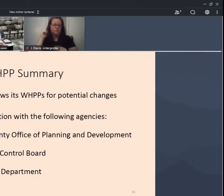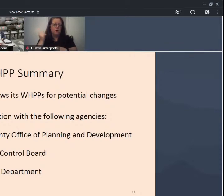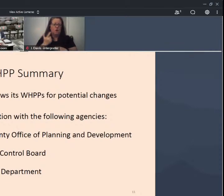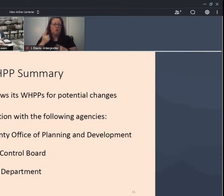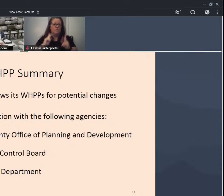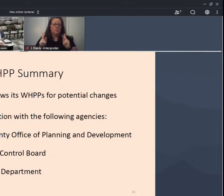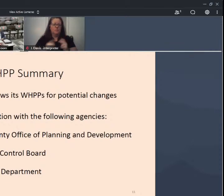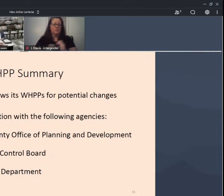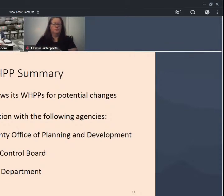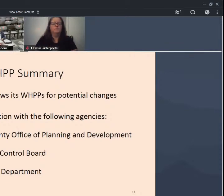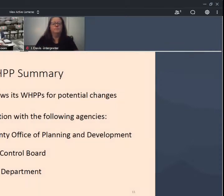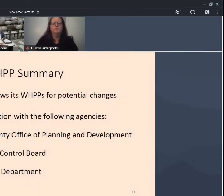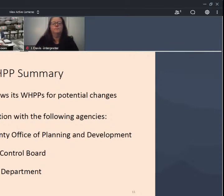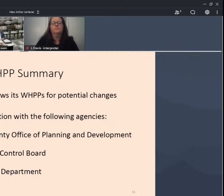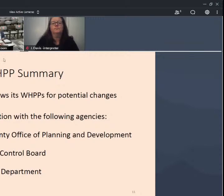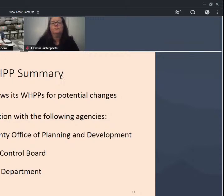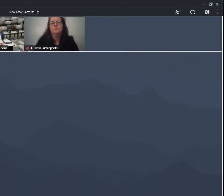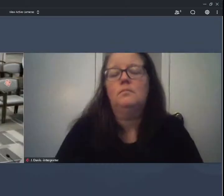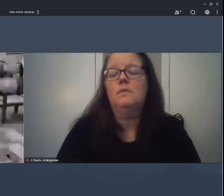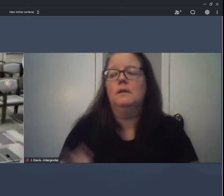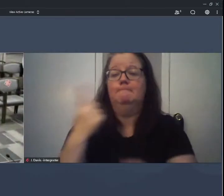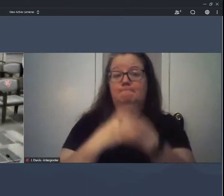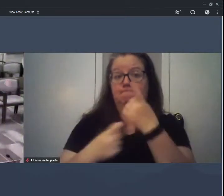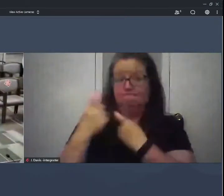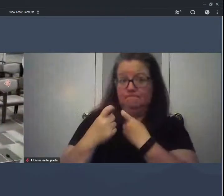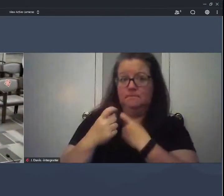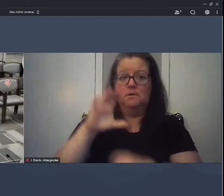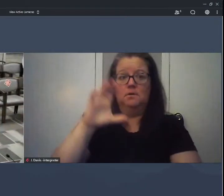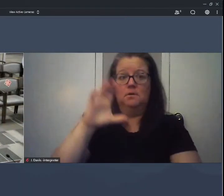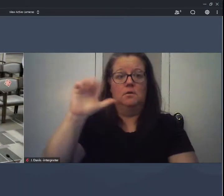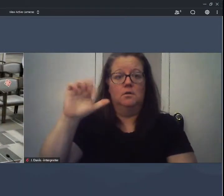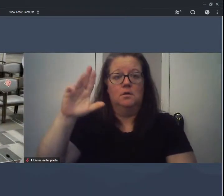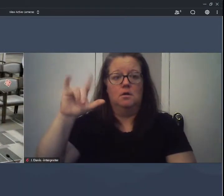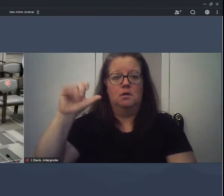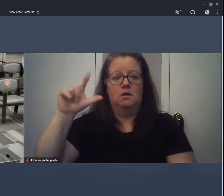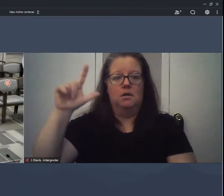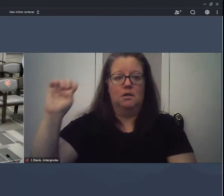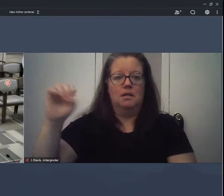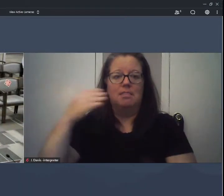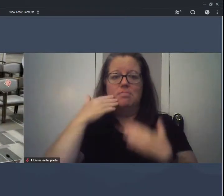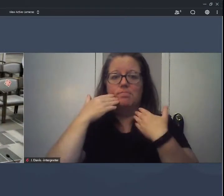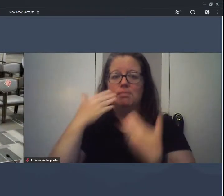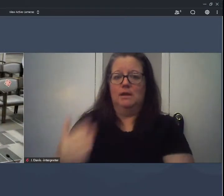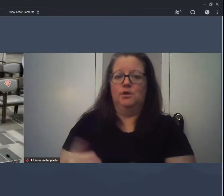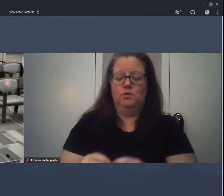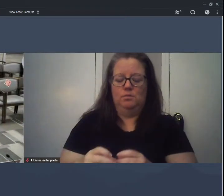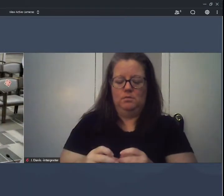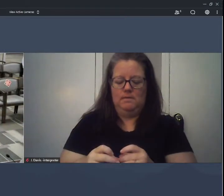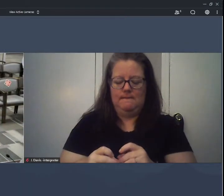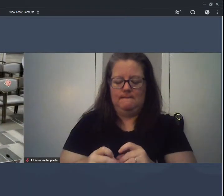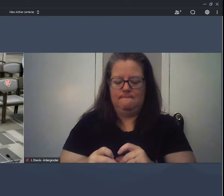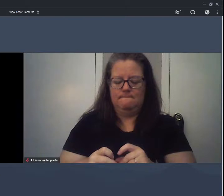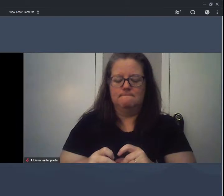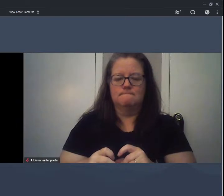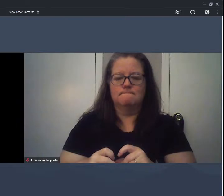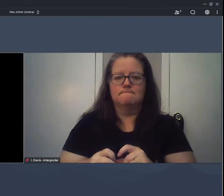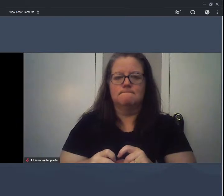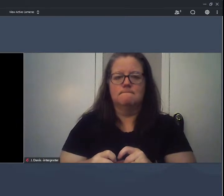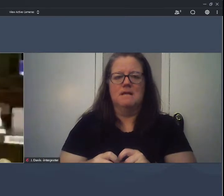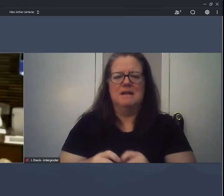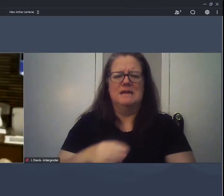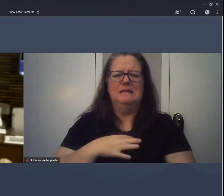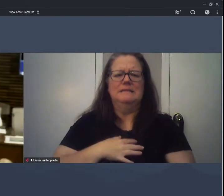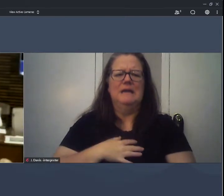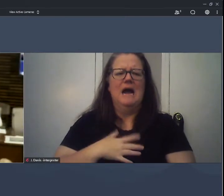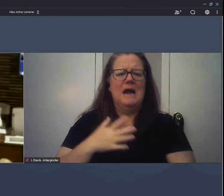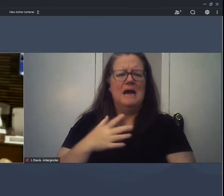Questions? Okay. Councilman Carlisle. Thank you, Madam Chair. Good to see you this morning. Thank you. Can I get a